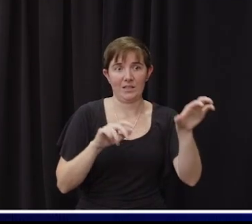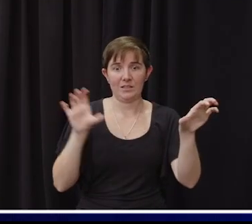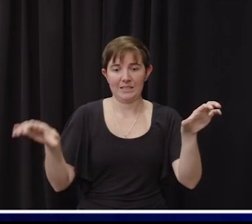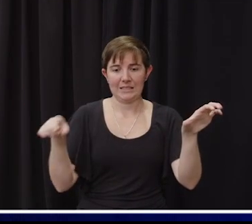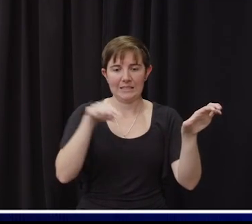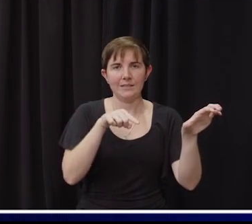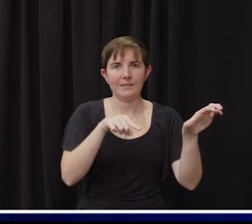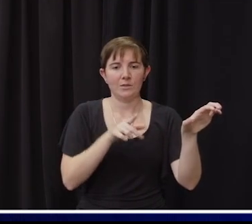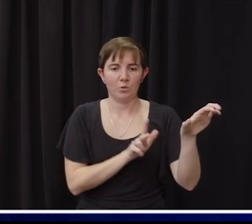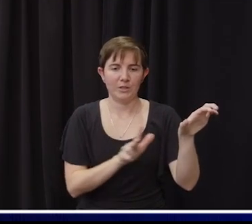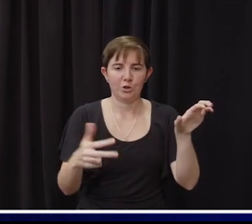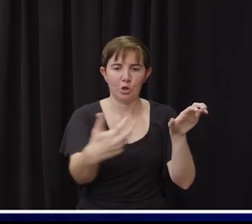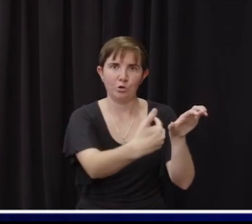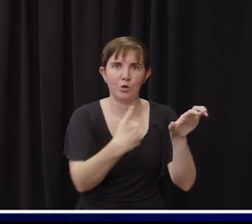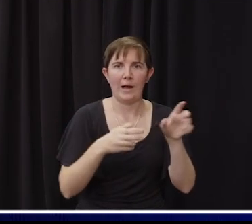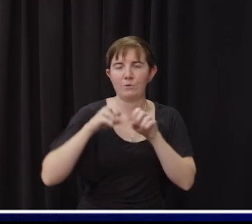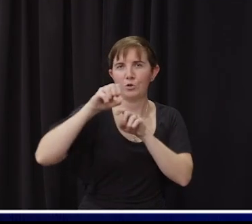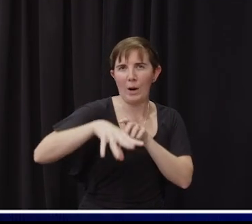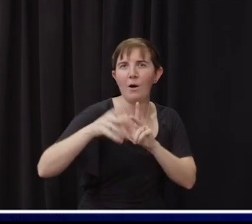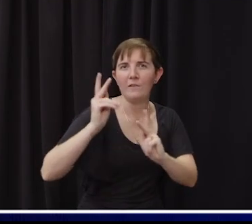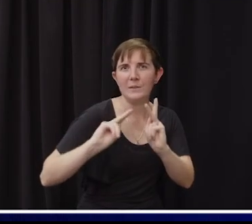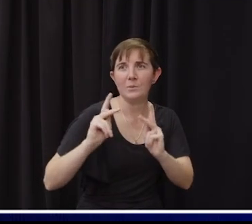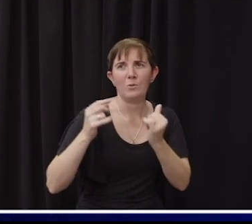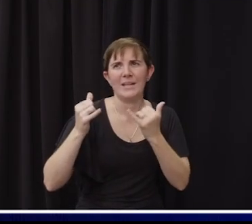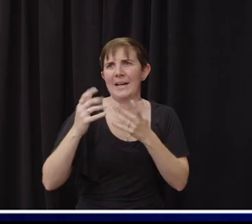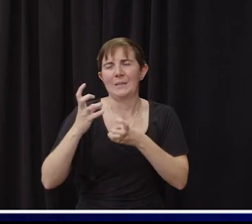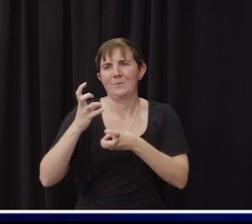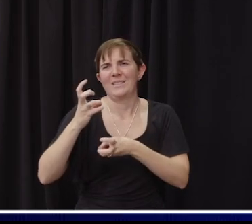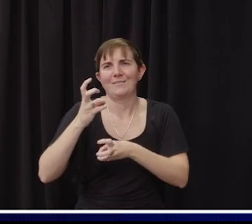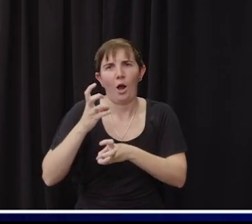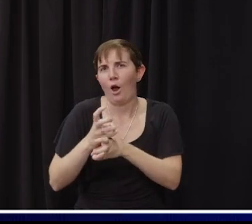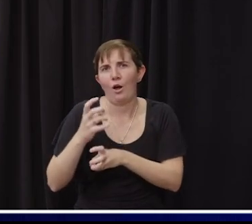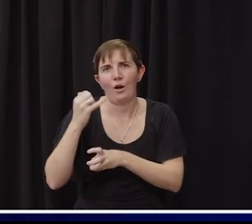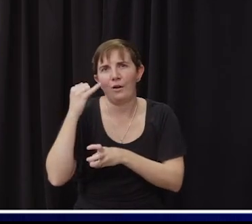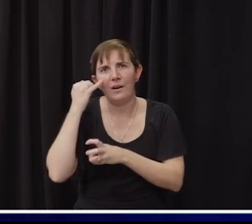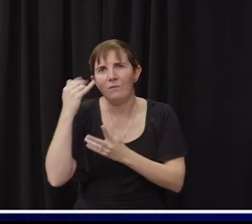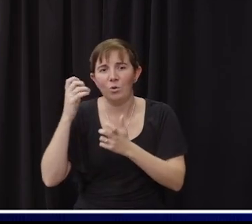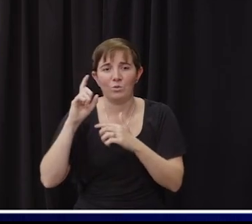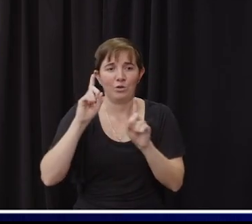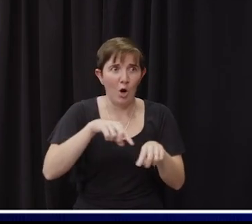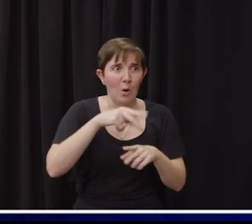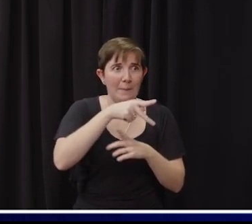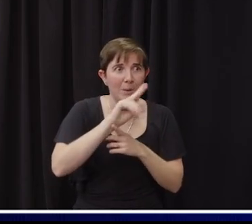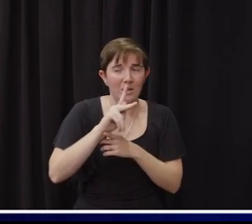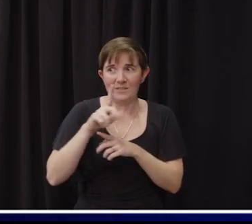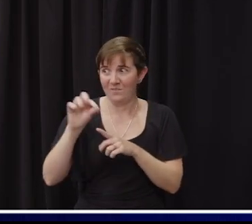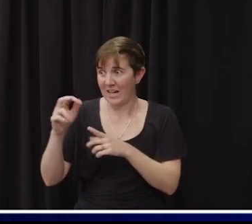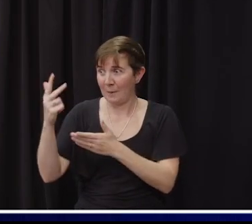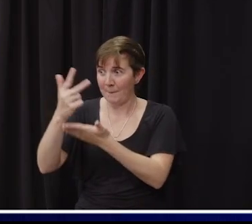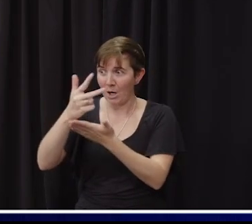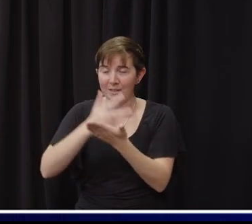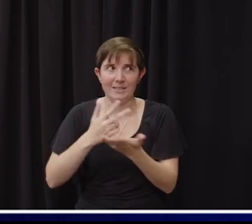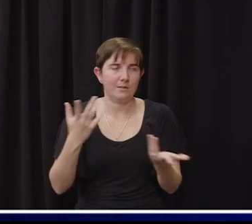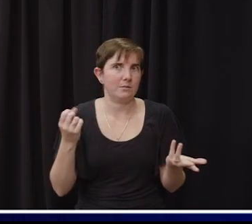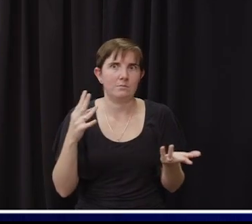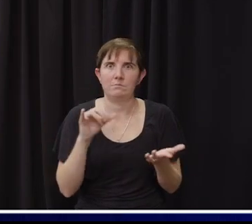circle drive drop-off. Right now, it's really hard if you're coming to the park to find a place to park or to get dropped